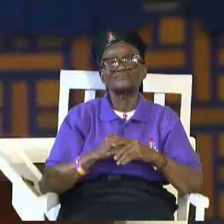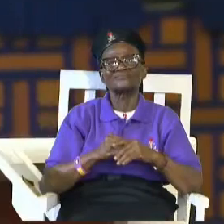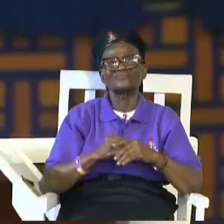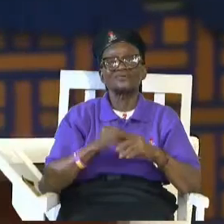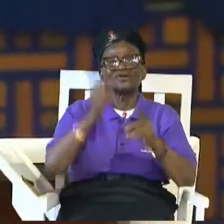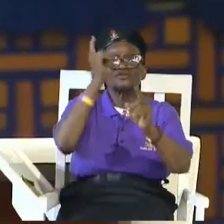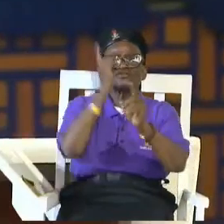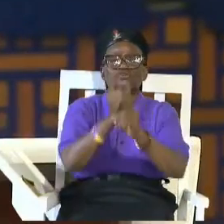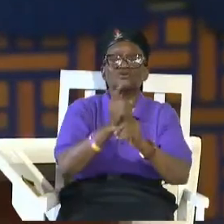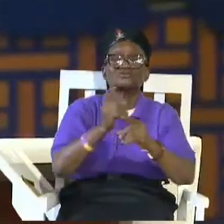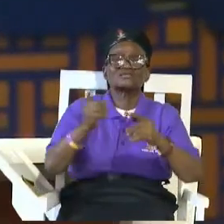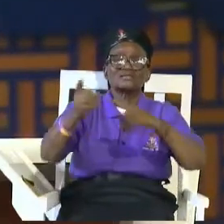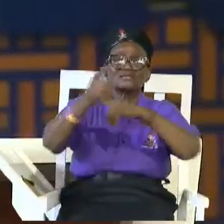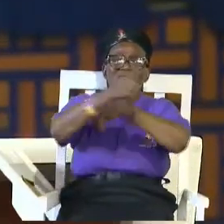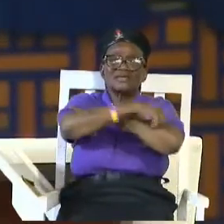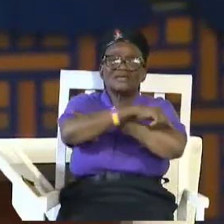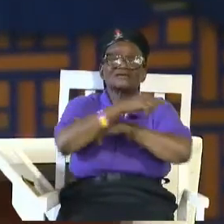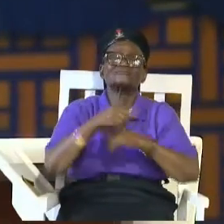Just day.